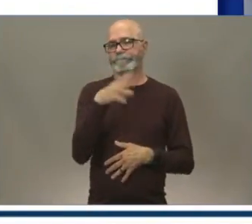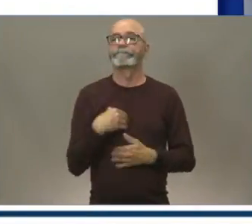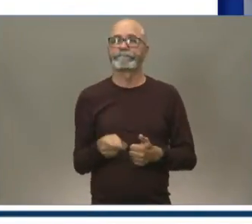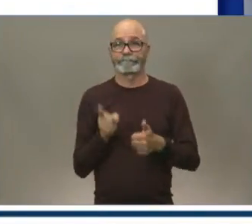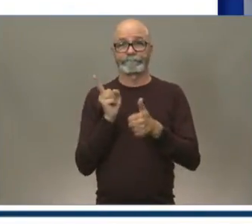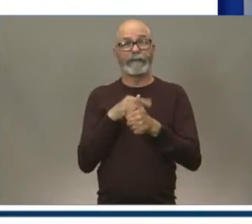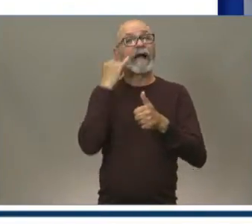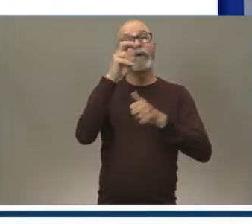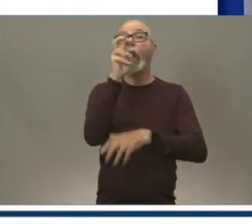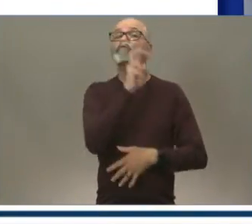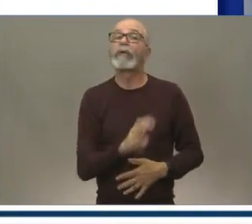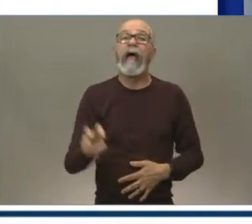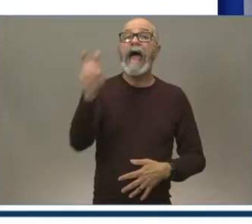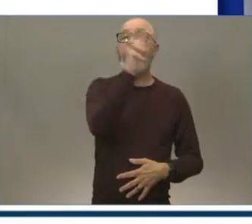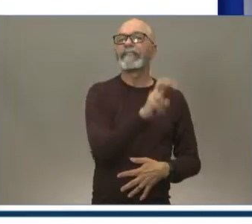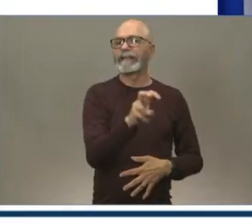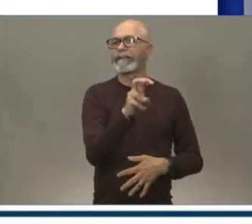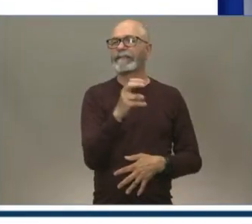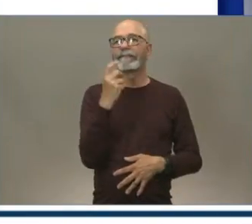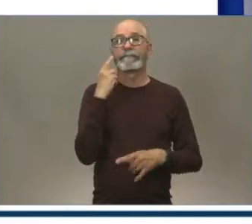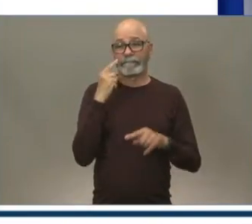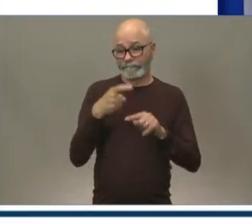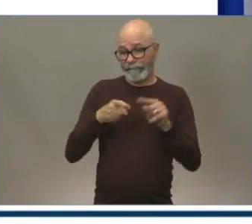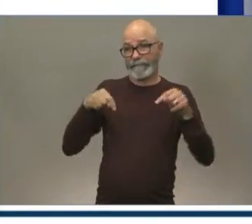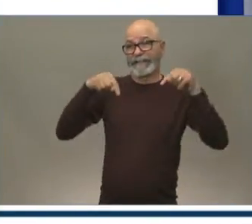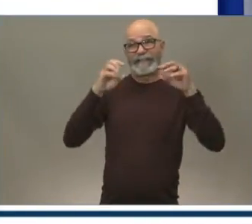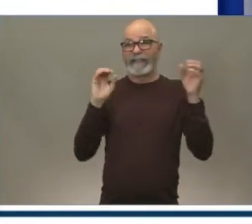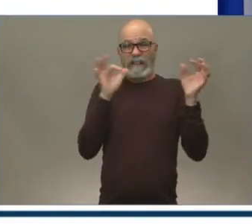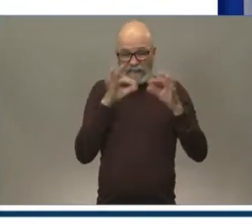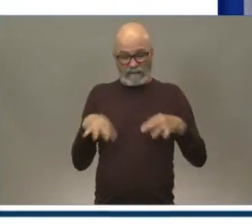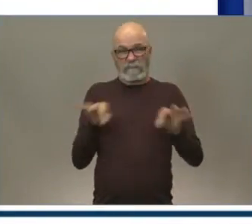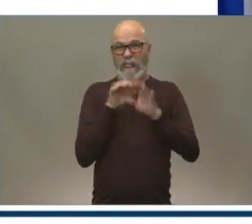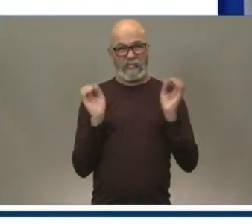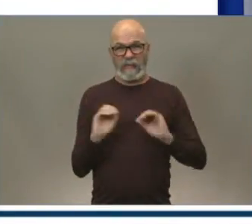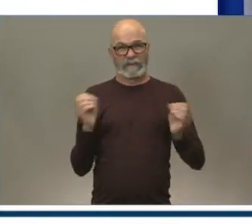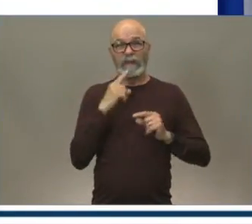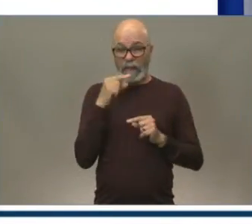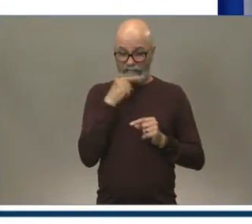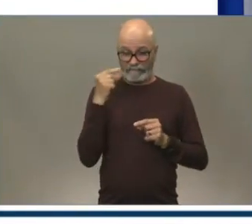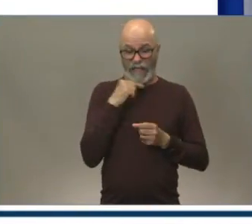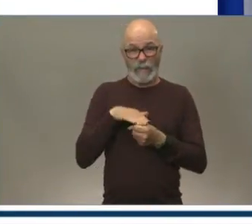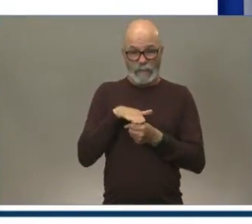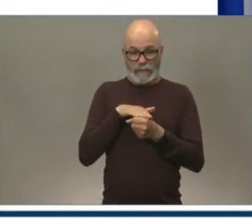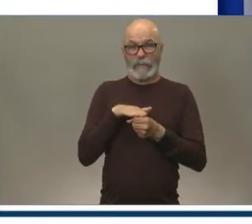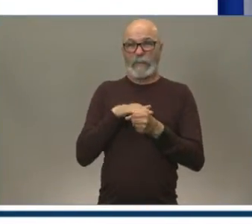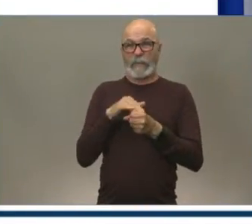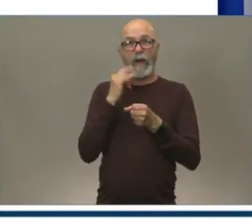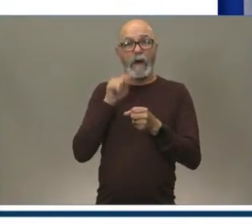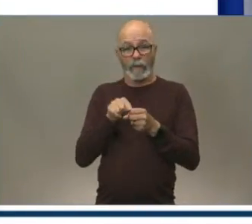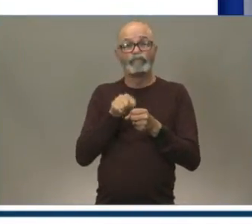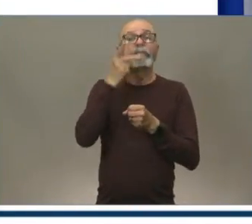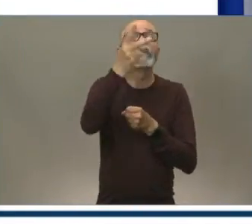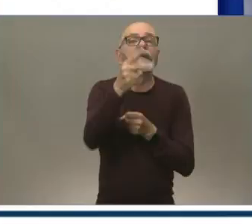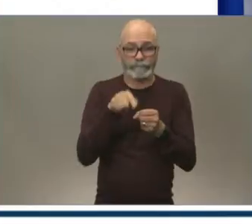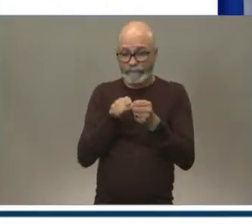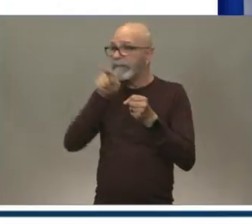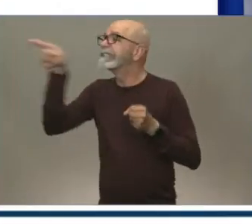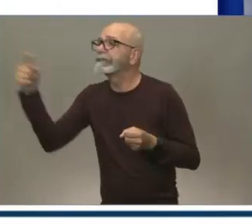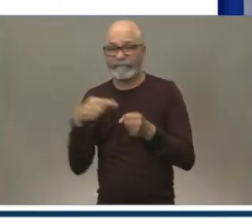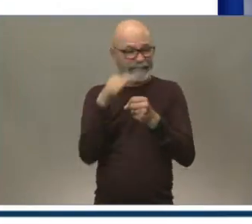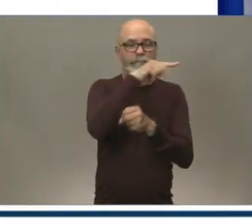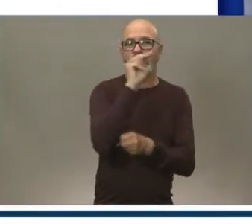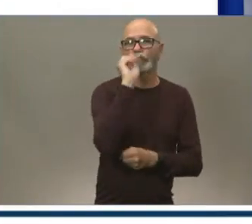travel in and out of the Halifax area. We are not allowing visitors to our long-term care centres, with the exception of our designated